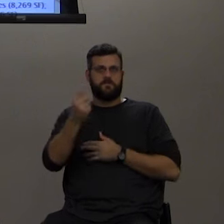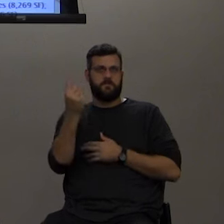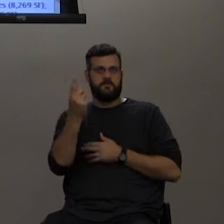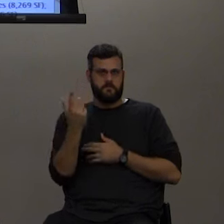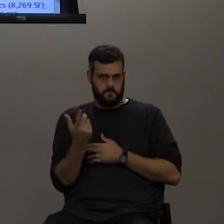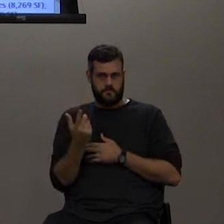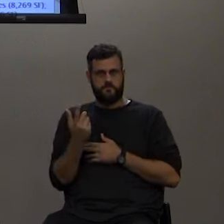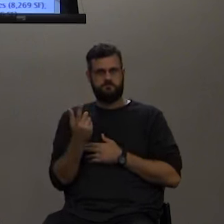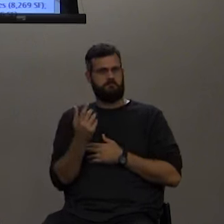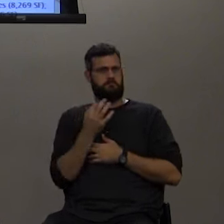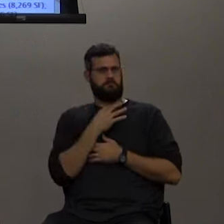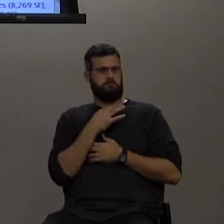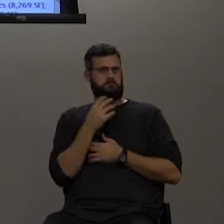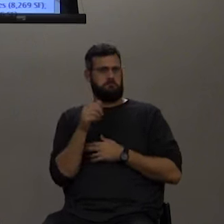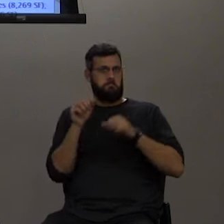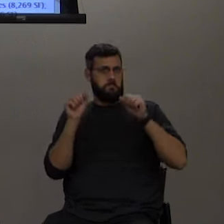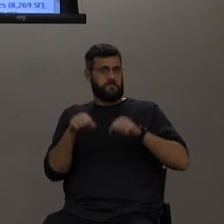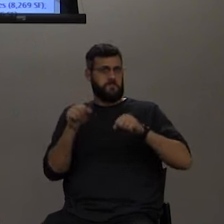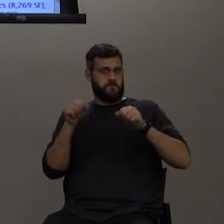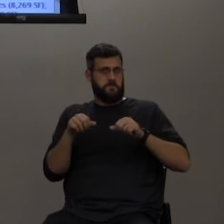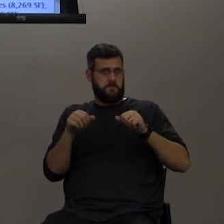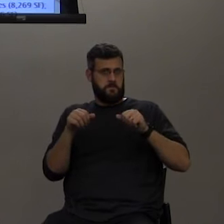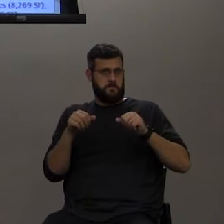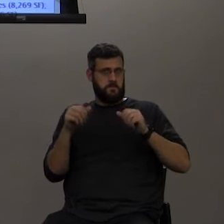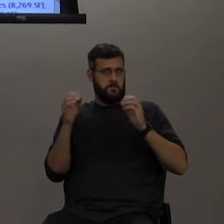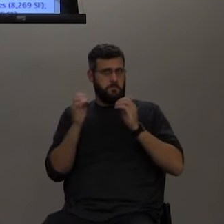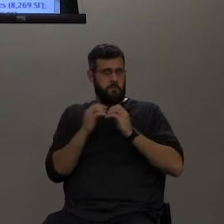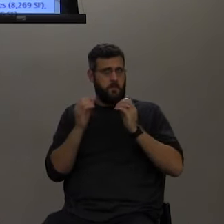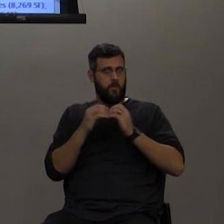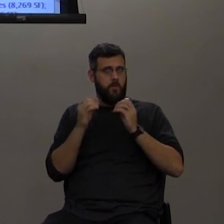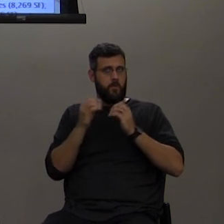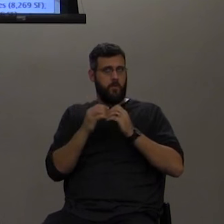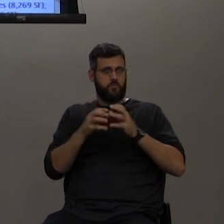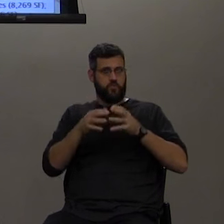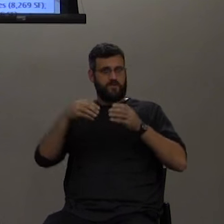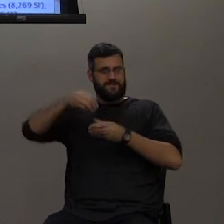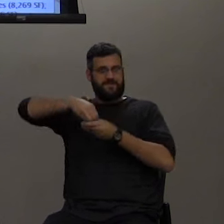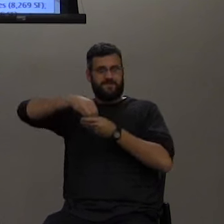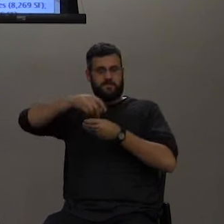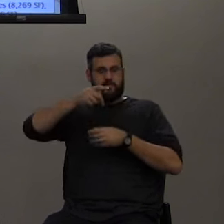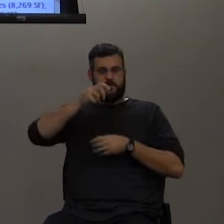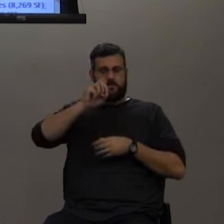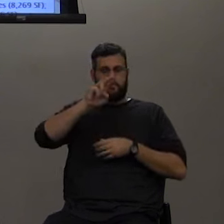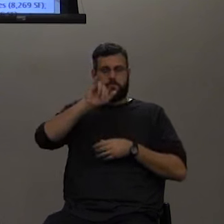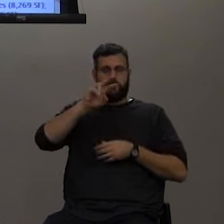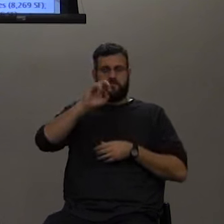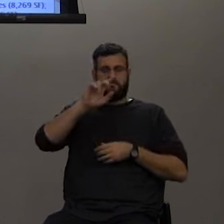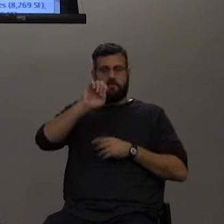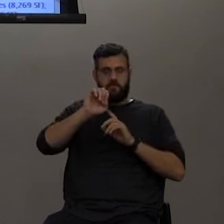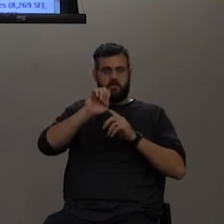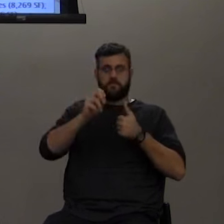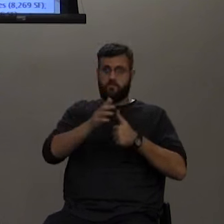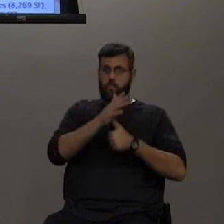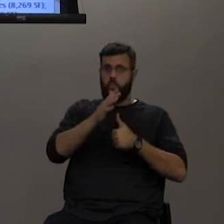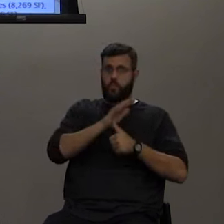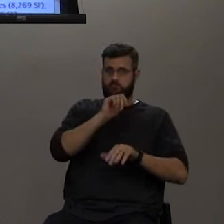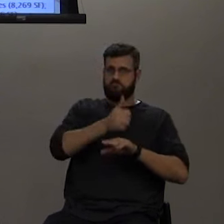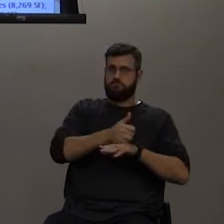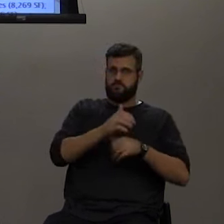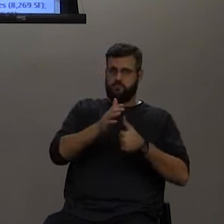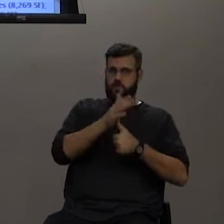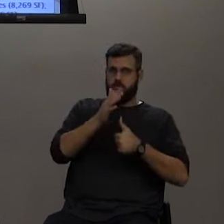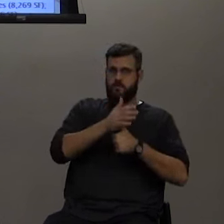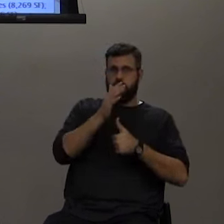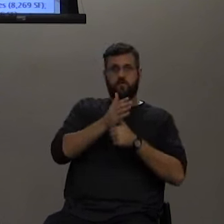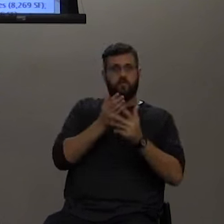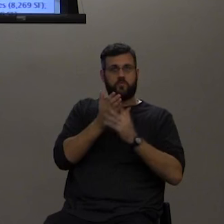so we want to understand, well, is there a potential for additional particular retail growth in Parable, which is, we know, is a priority that they've established through